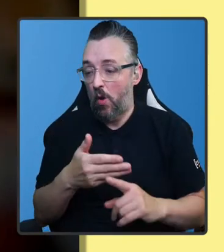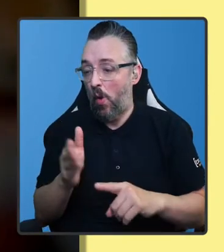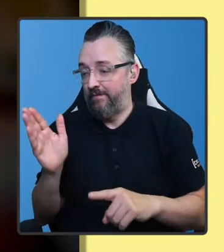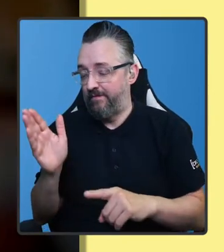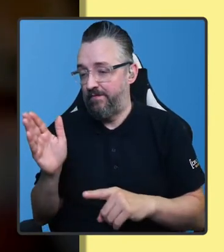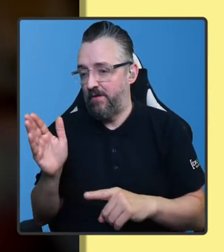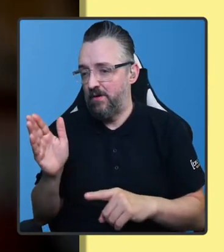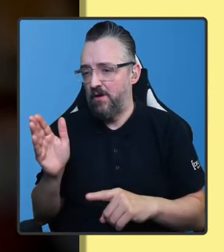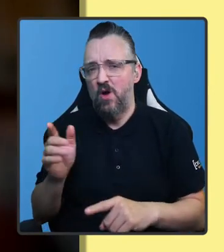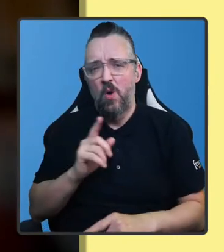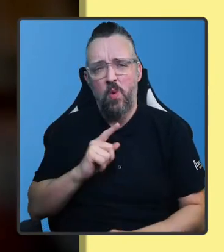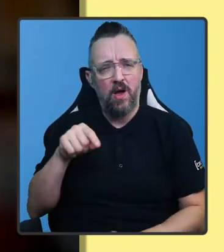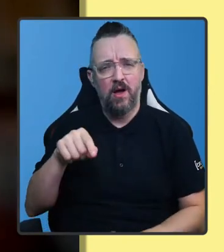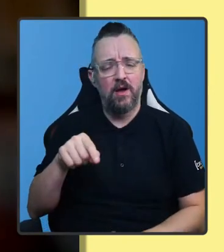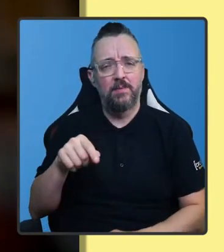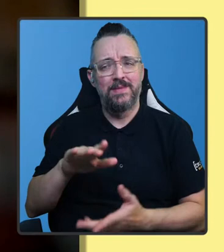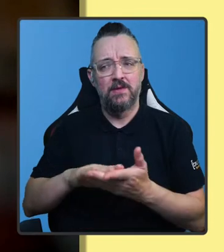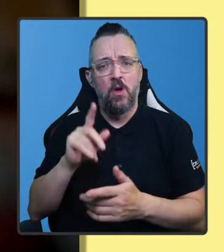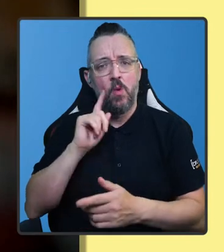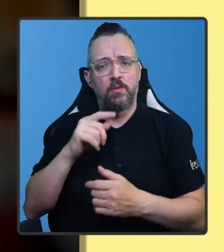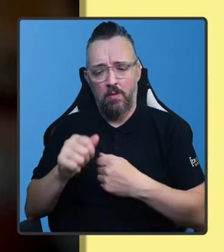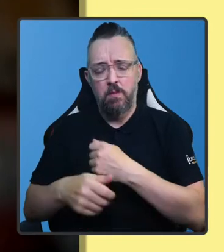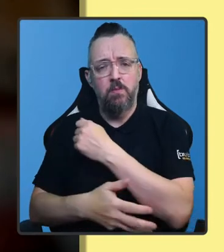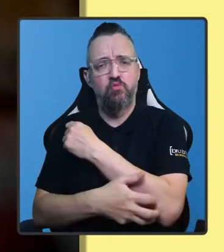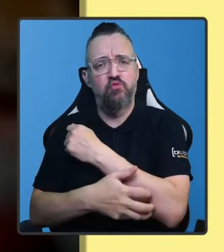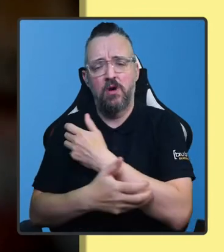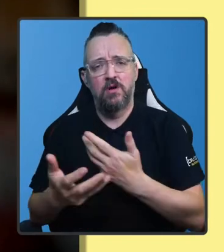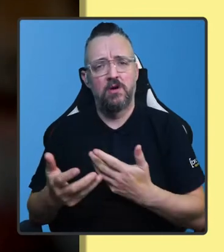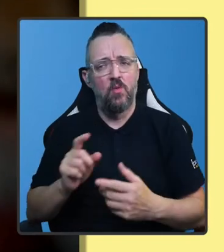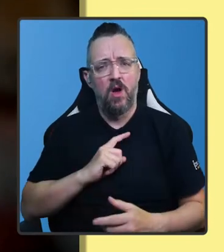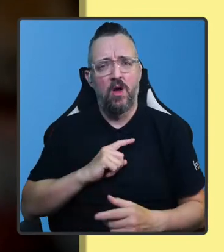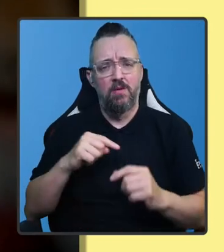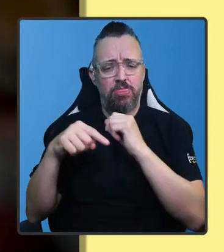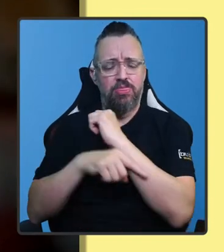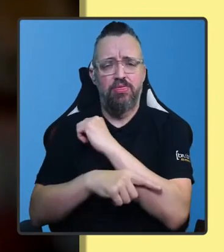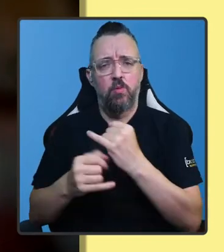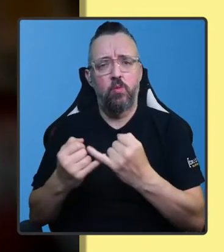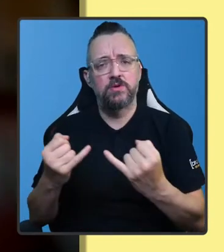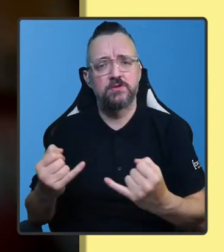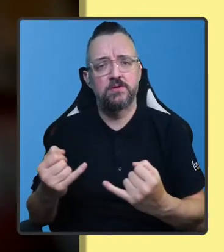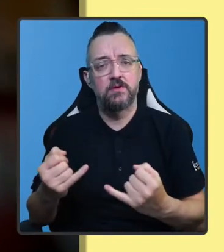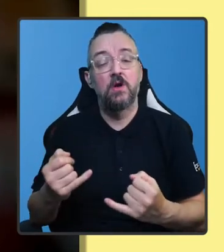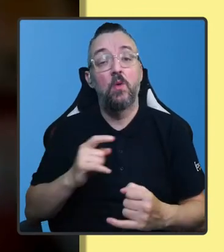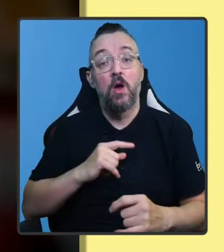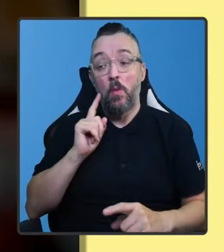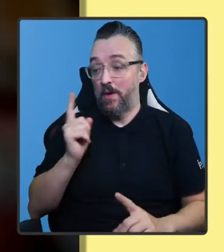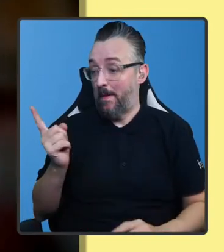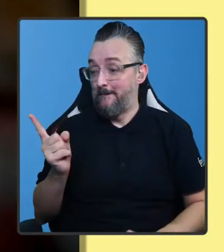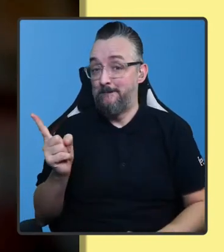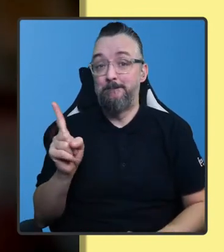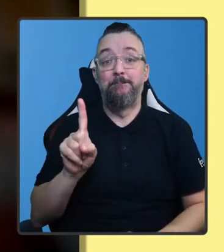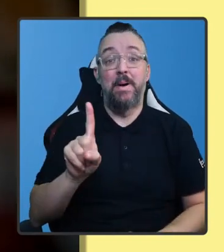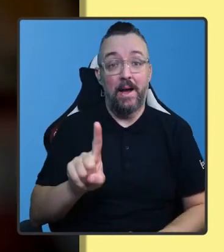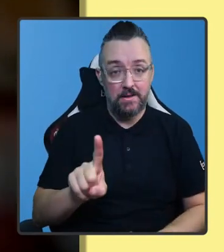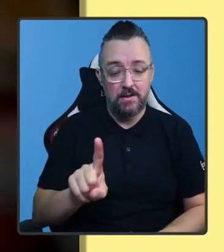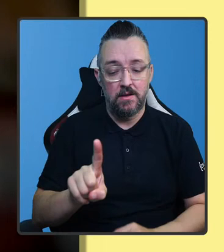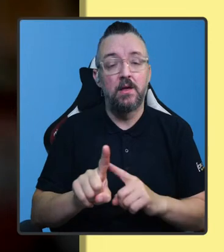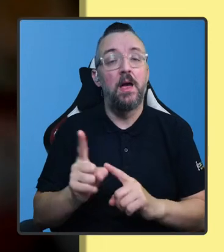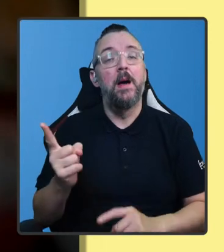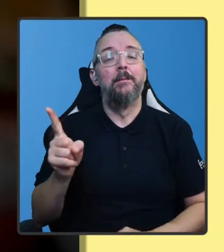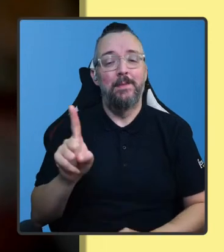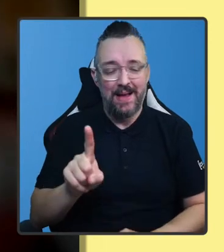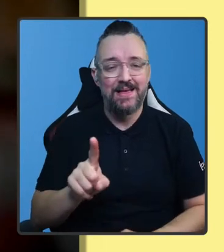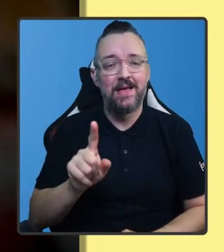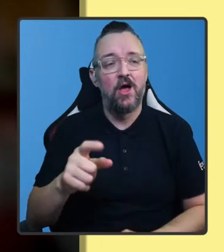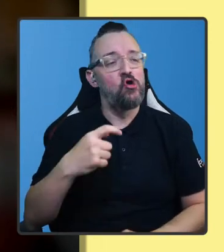outlined, makes women poorer. We need to find out why women returners accept and often expect lesser roles